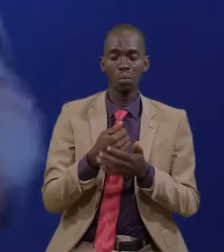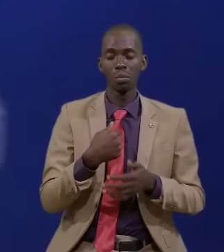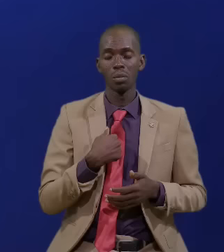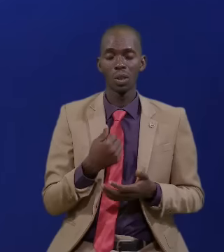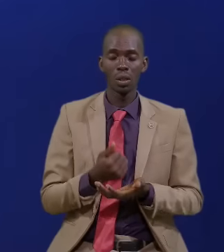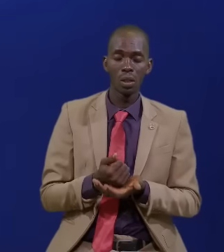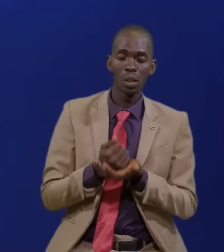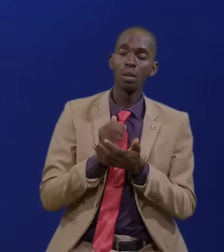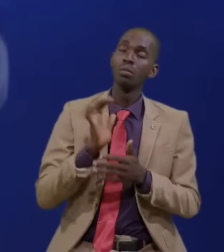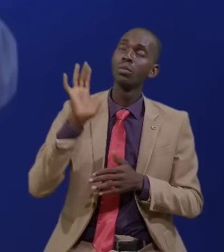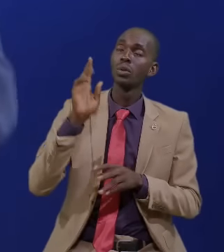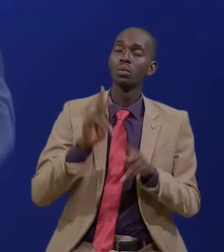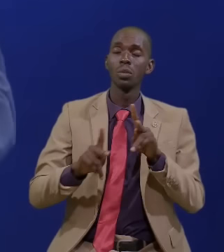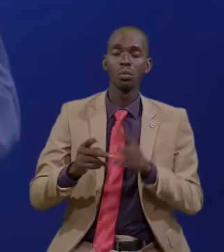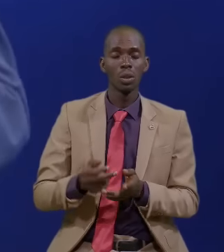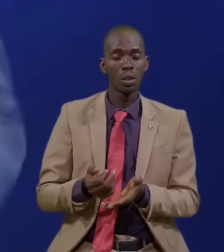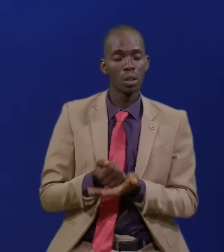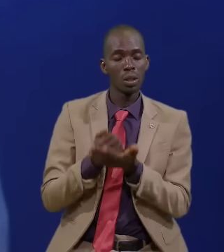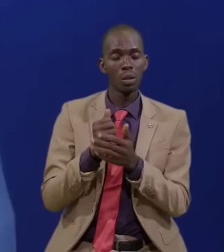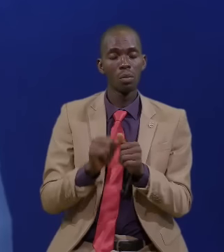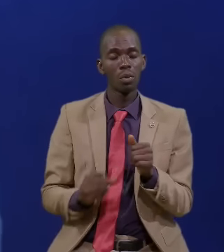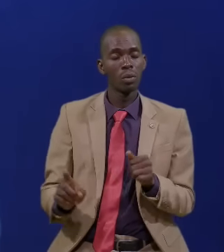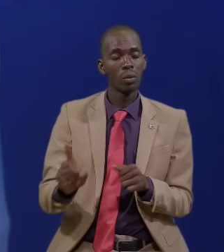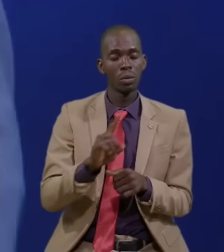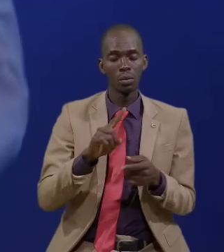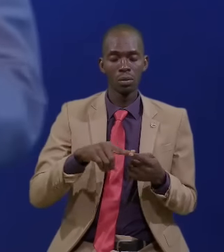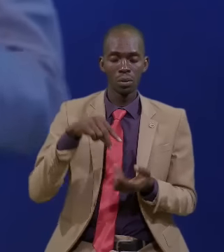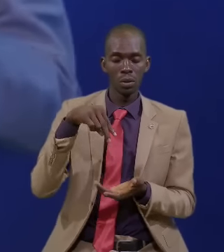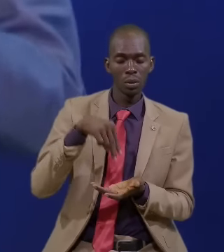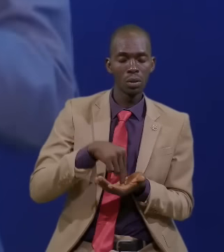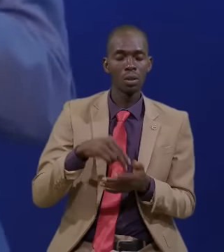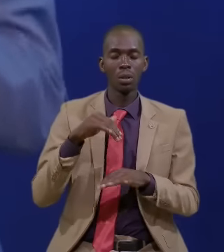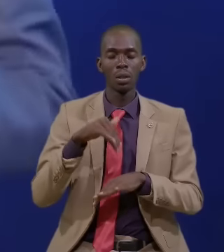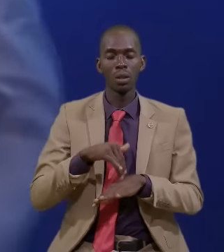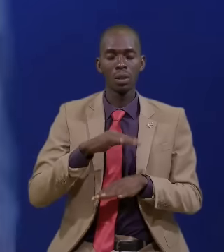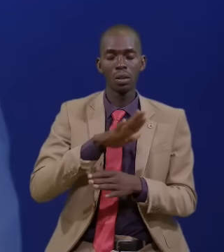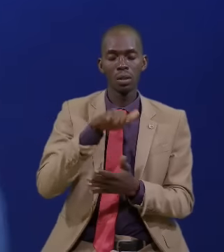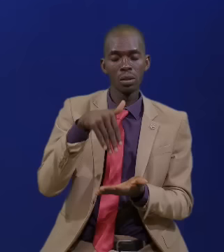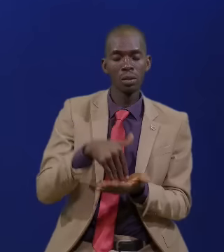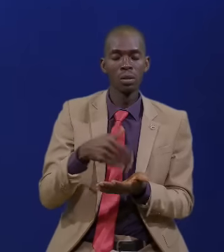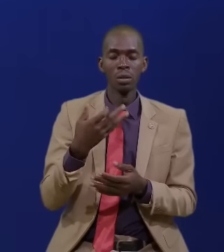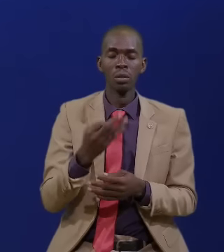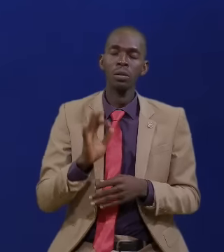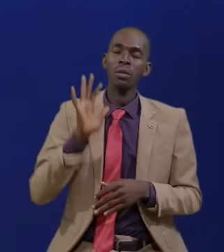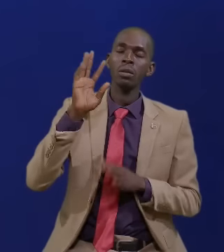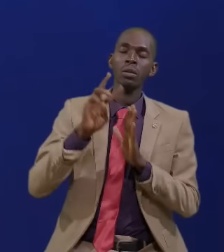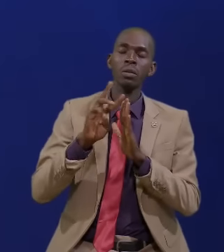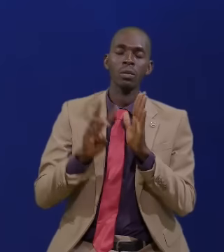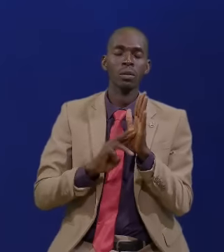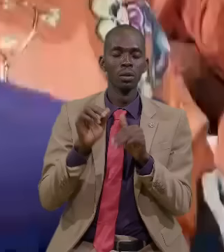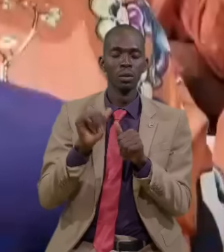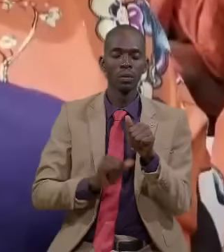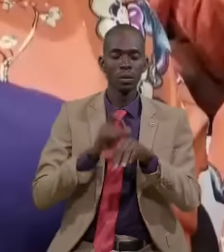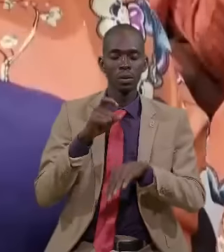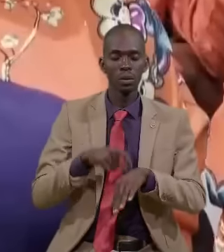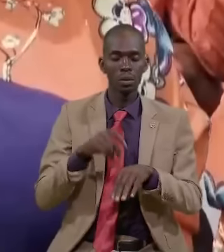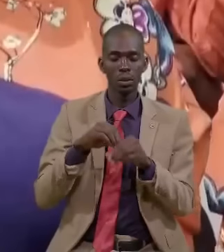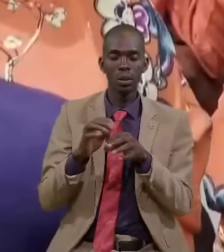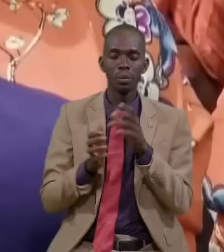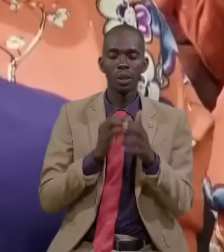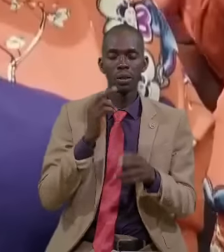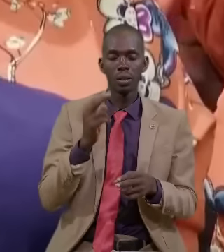people, help everyone to stand at the center of your will every time in Jesus'